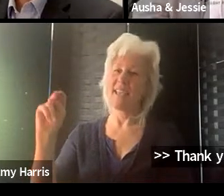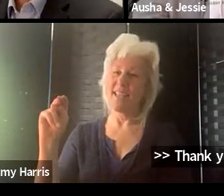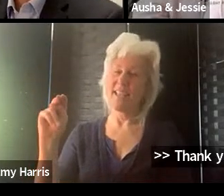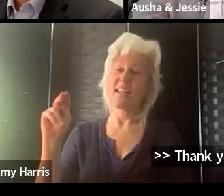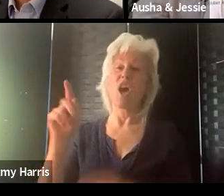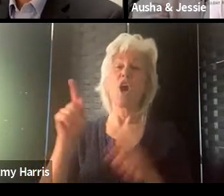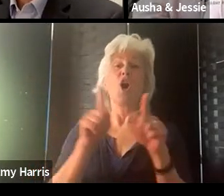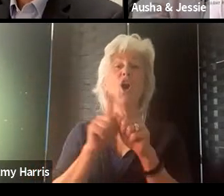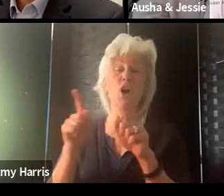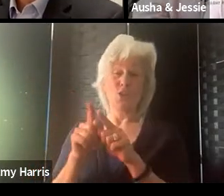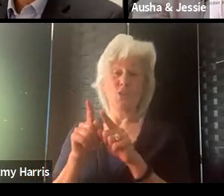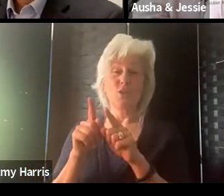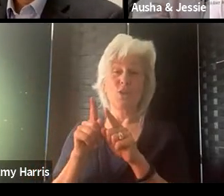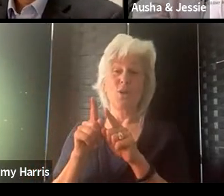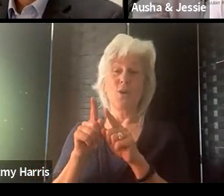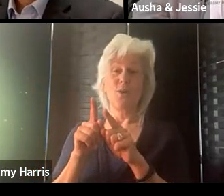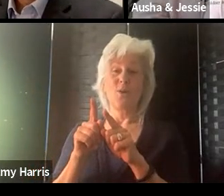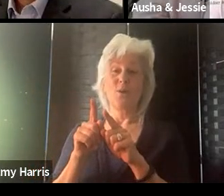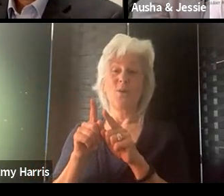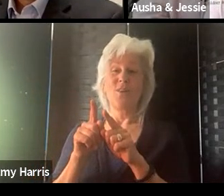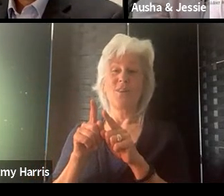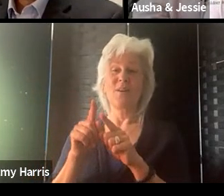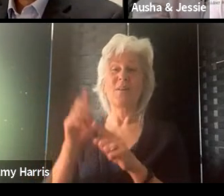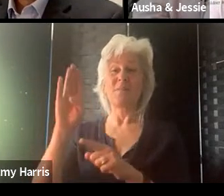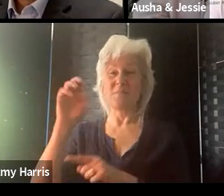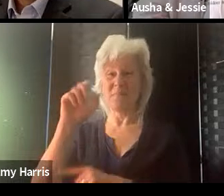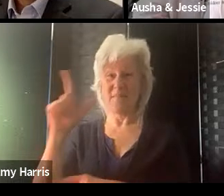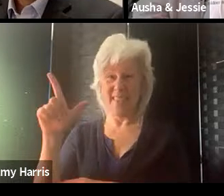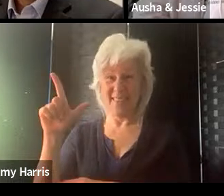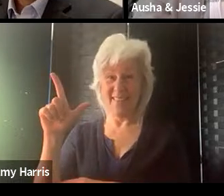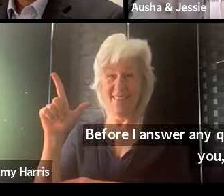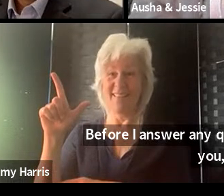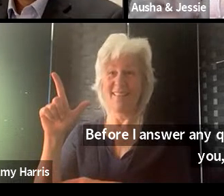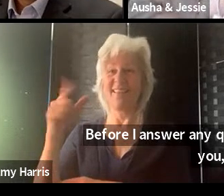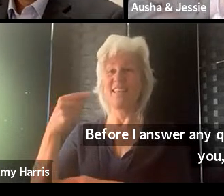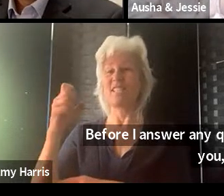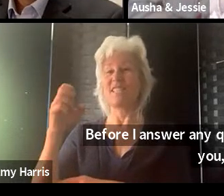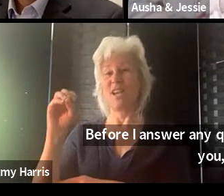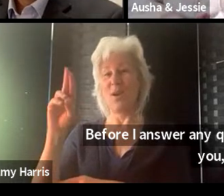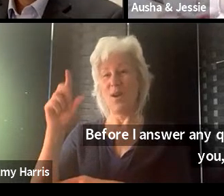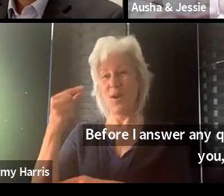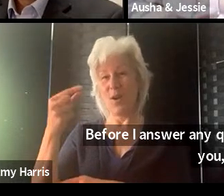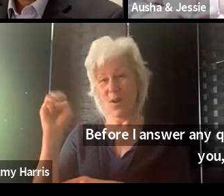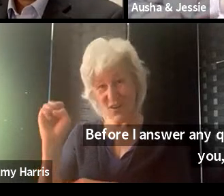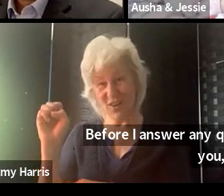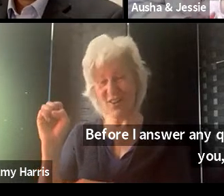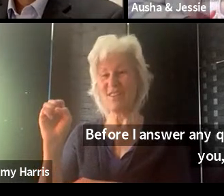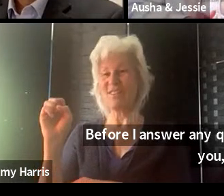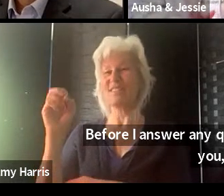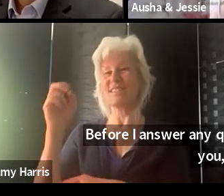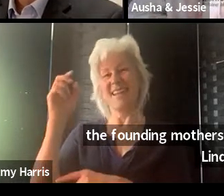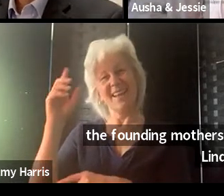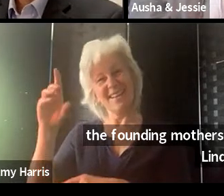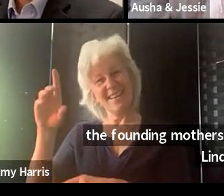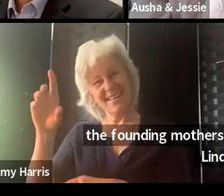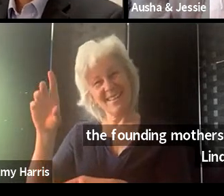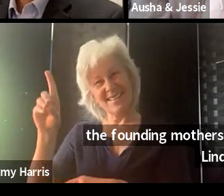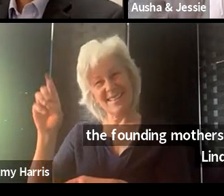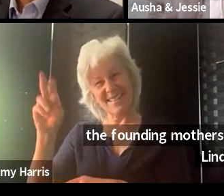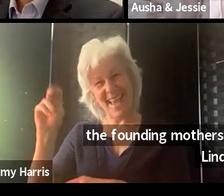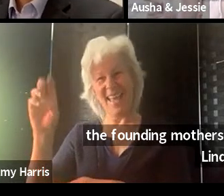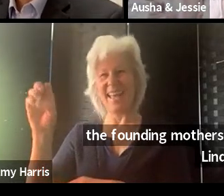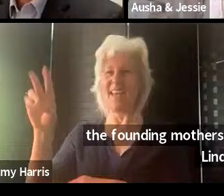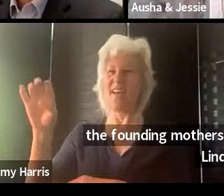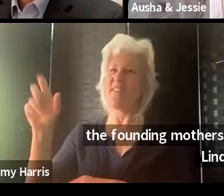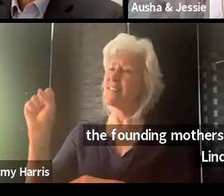as well to Mr. Bill Dussault and George Breck, and Honorable Governor Daniel Evans for